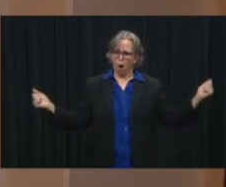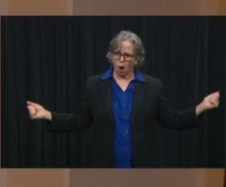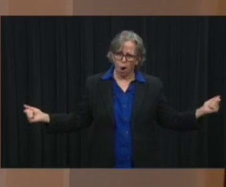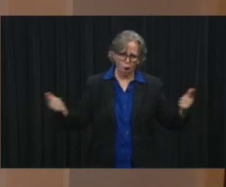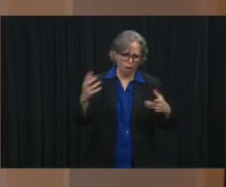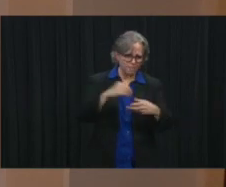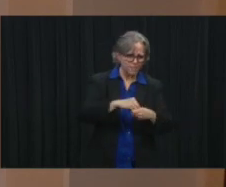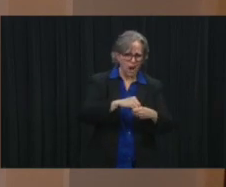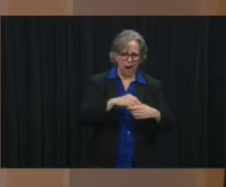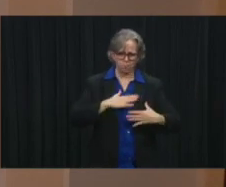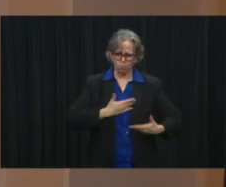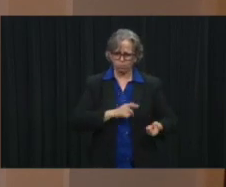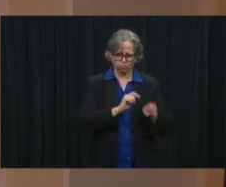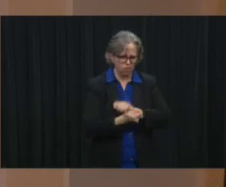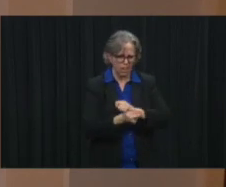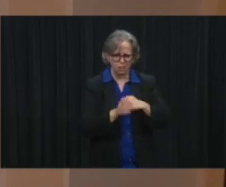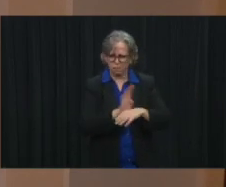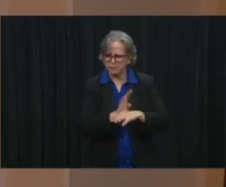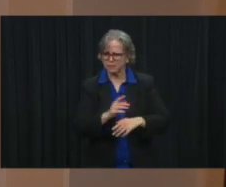to